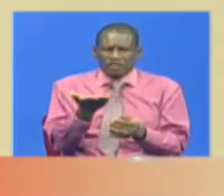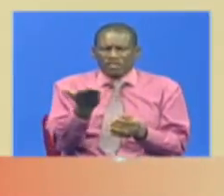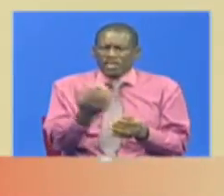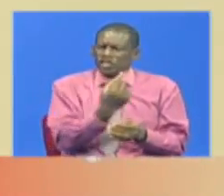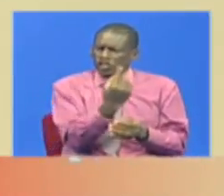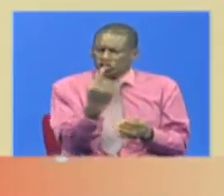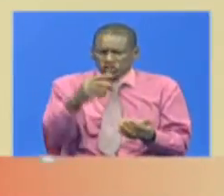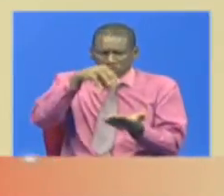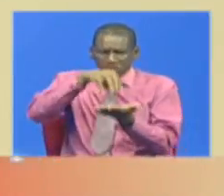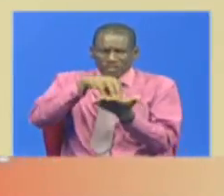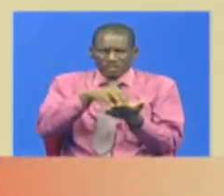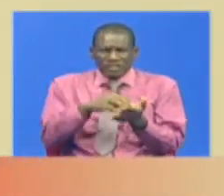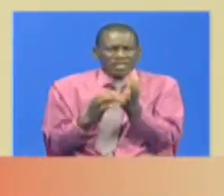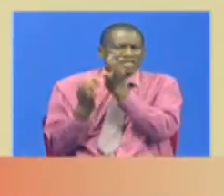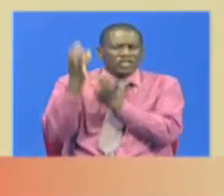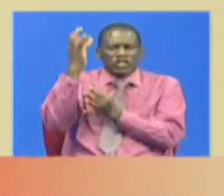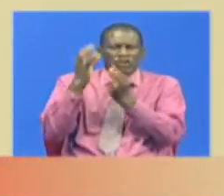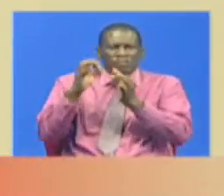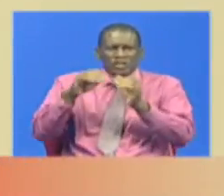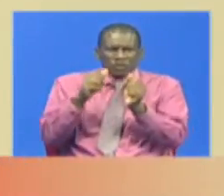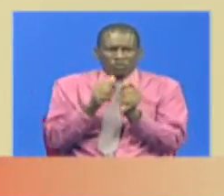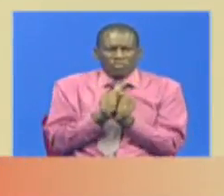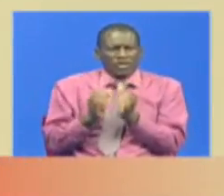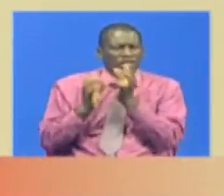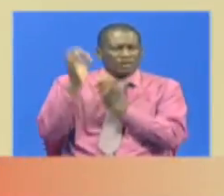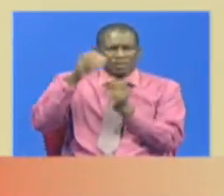in each case depending on